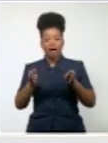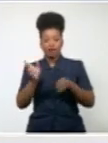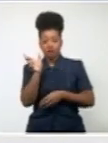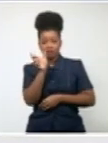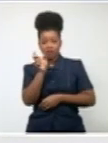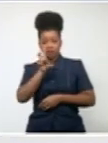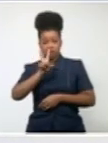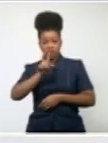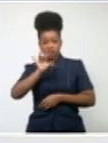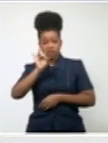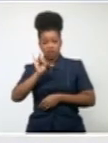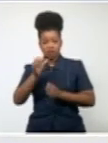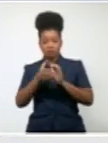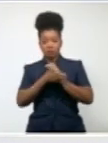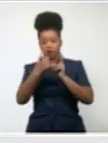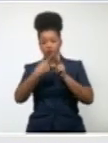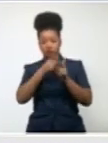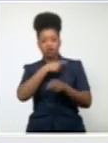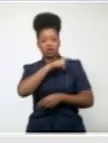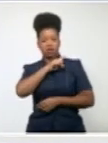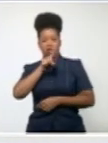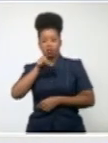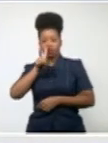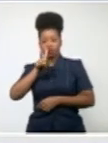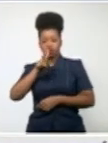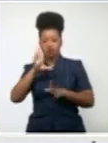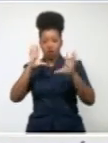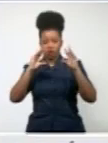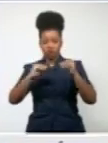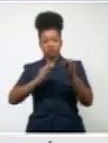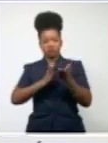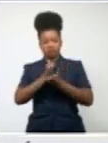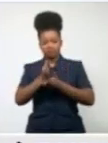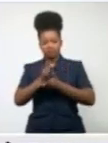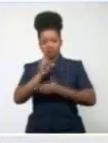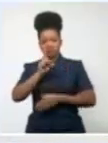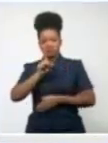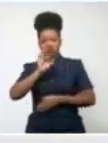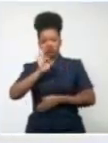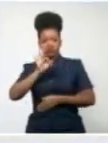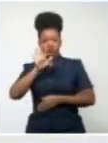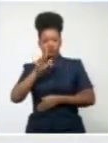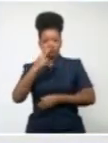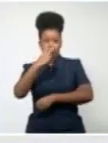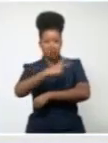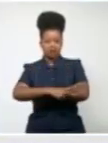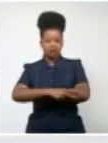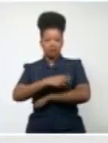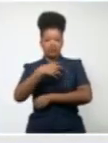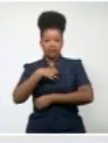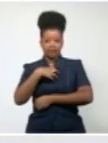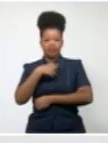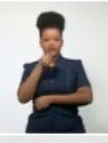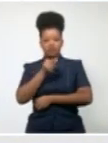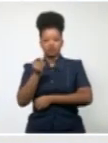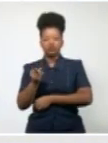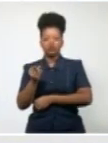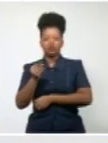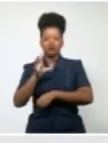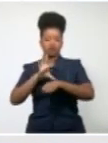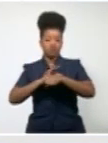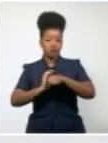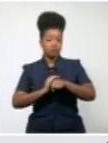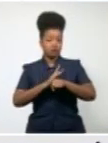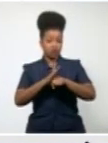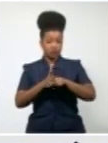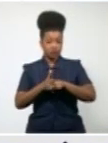The world up to the 27th of May at midnight, the same 185 countries remained with